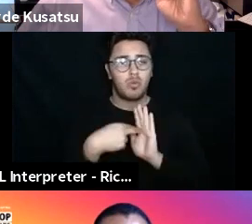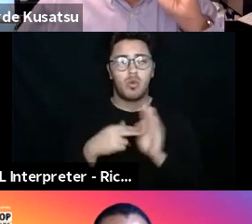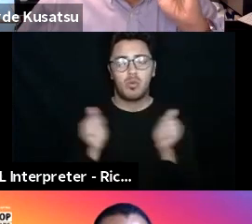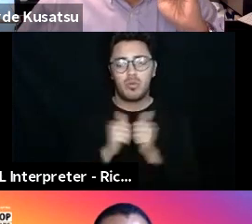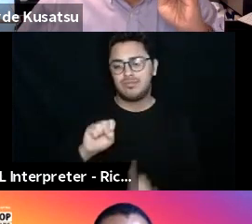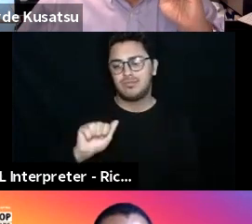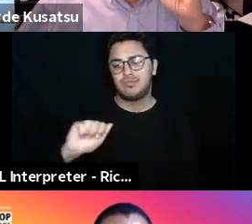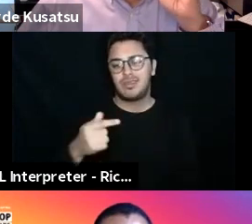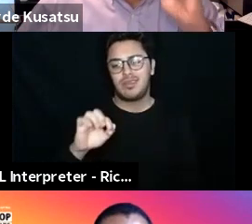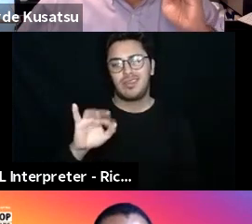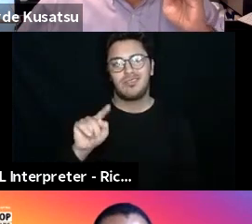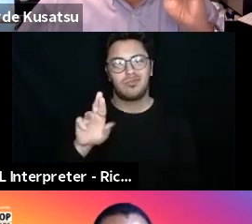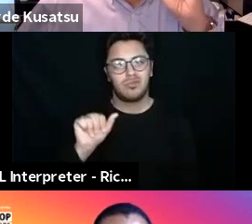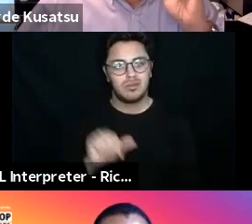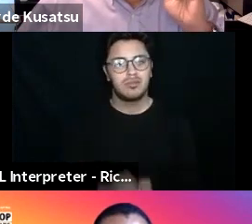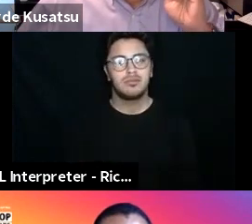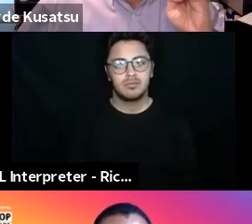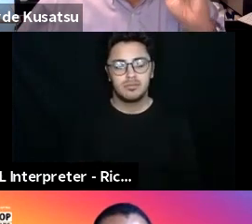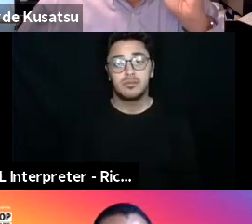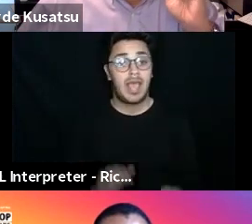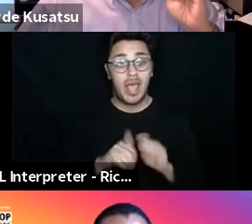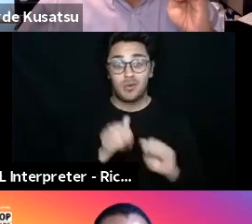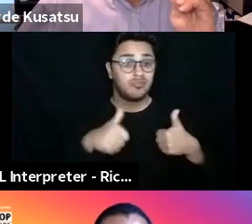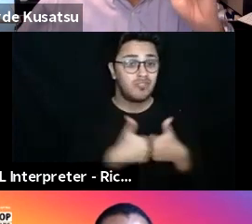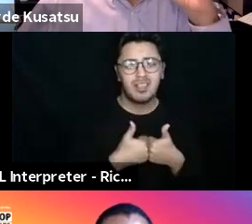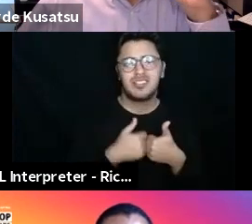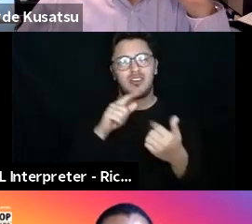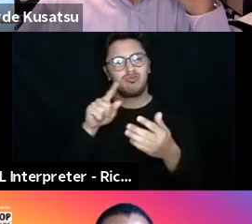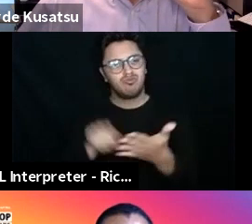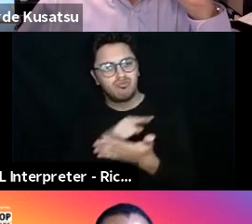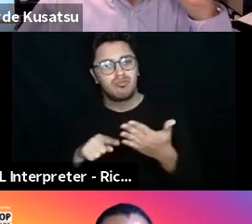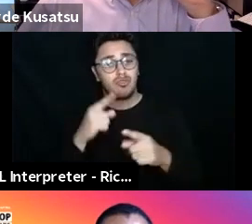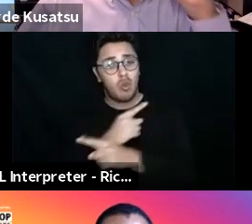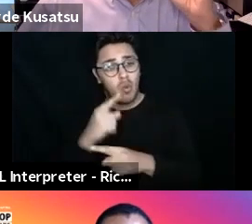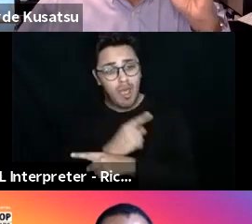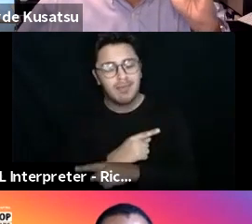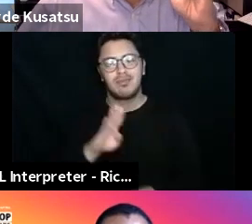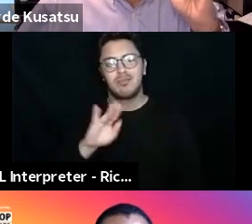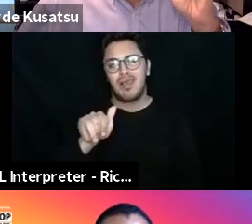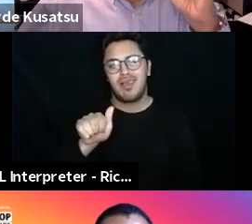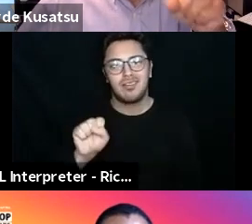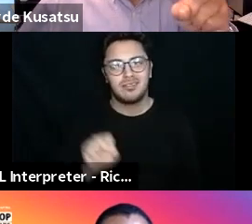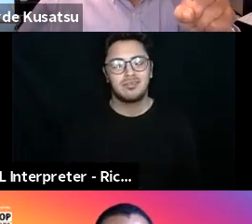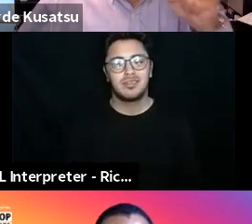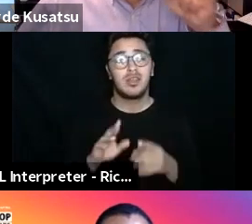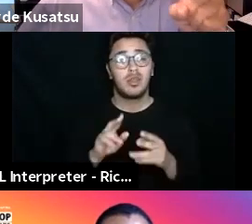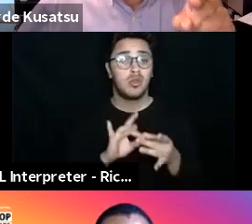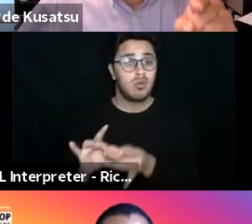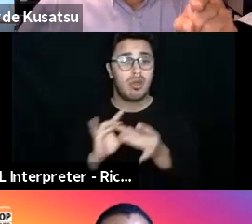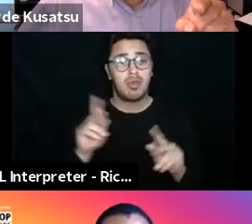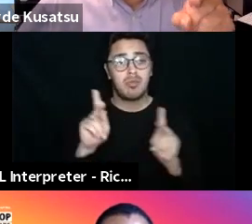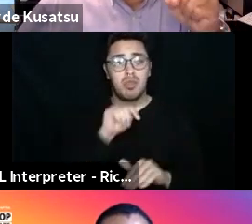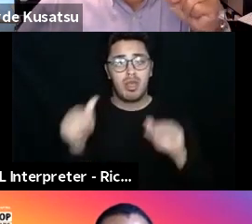to build a vision of how to challenge and correct the bias and unite people under the union banner. And I